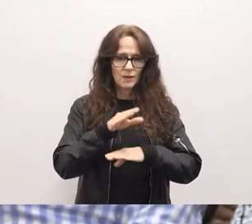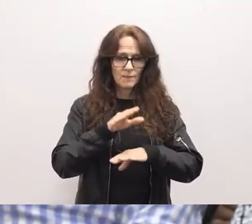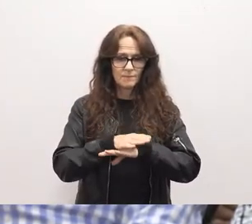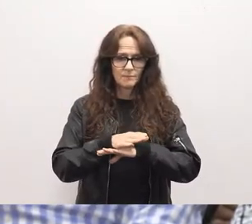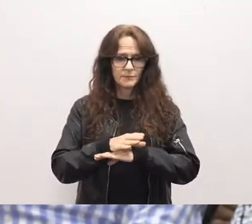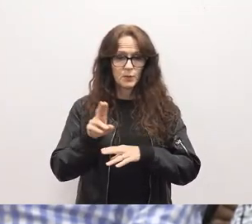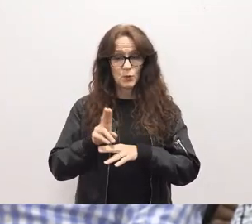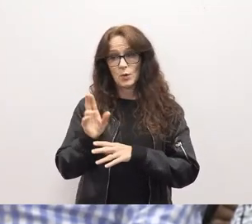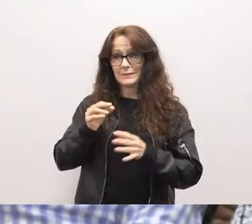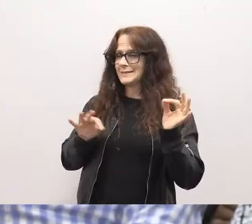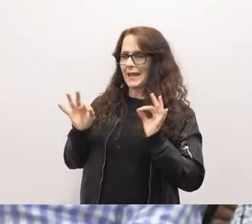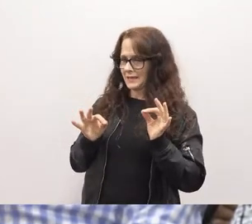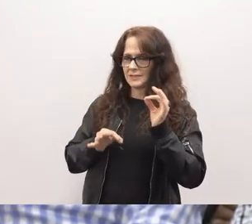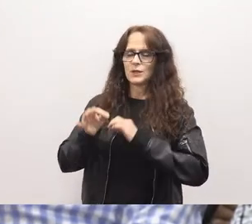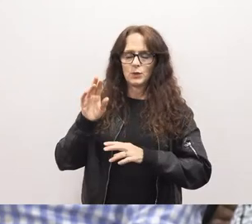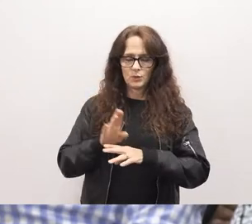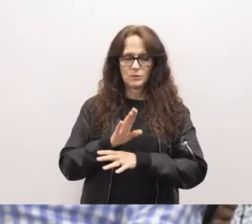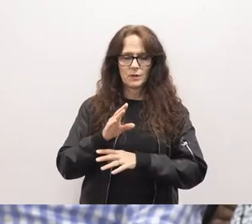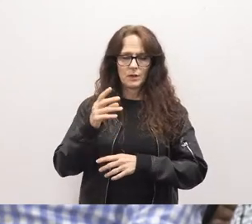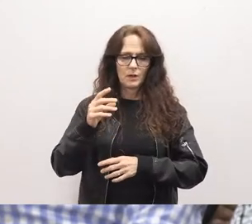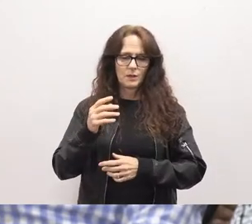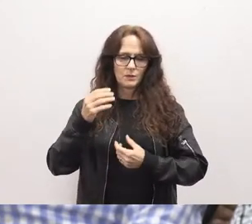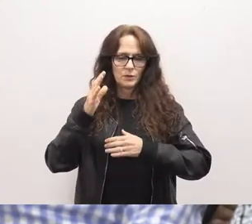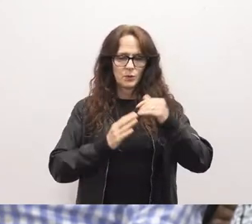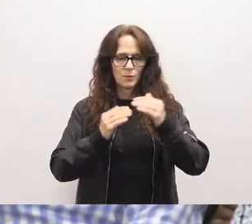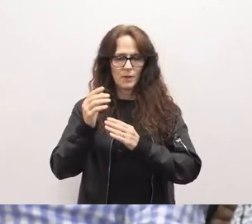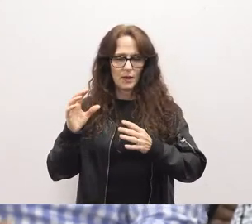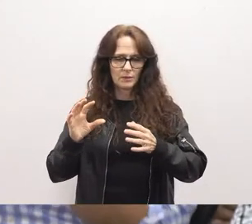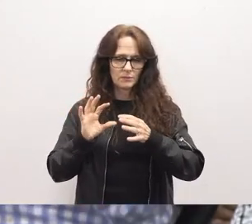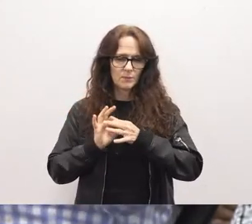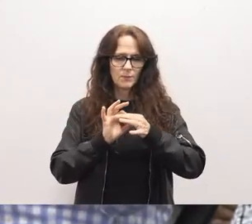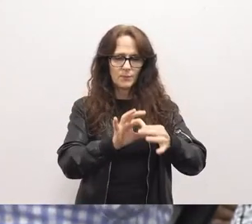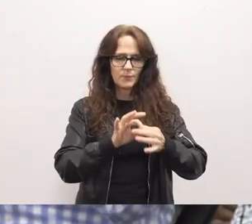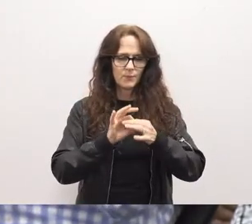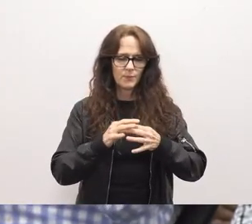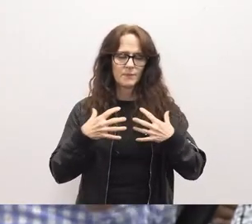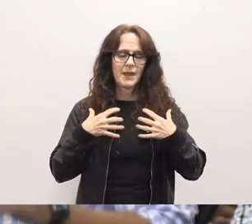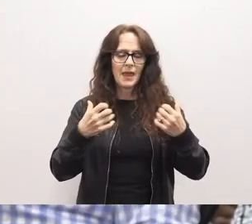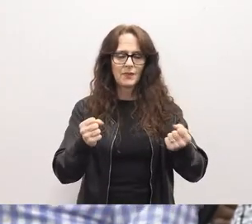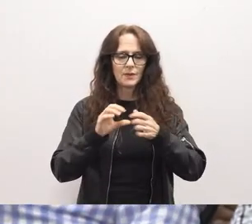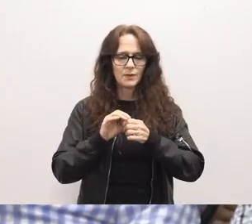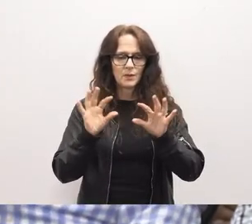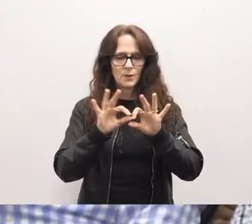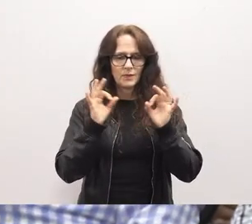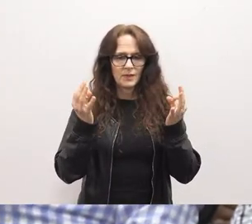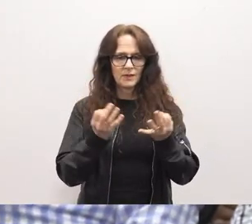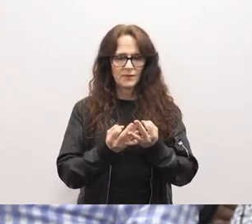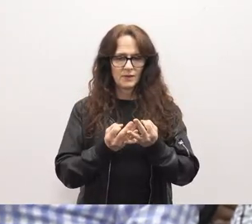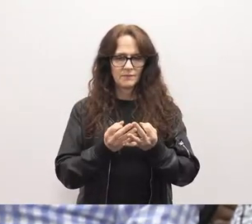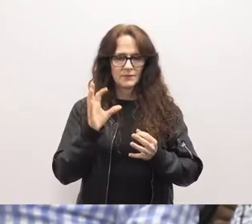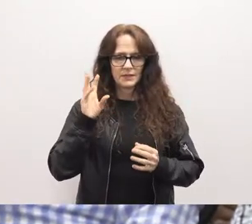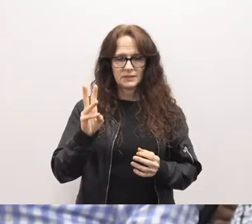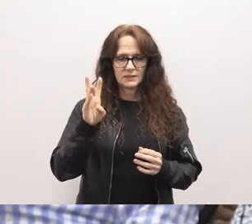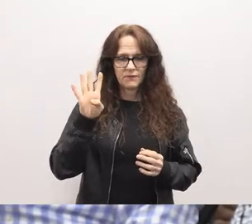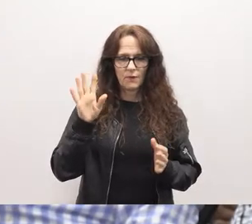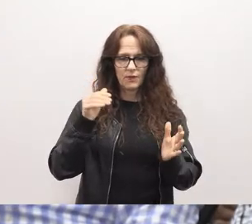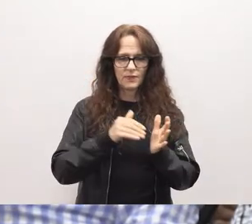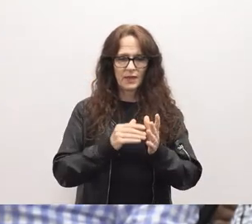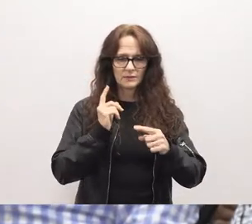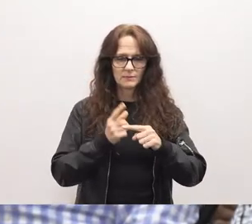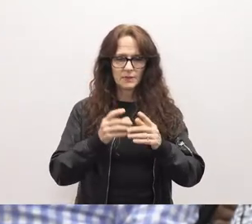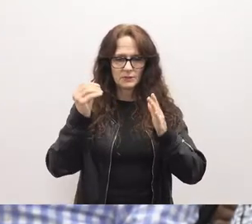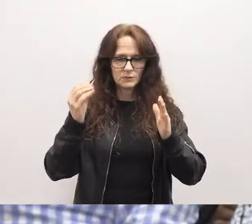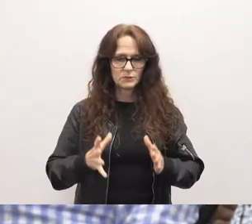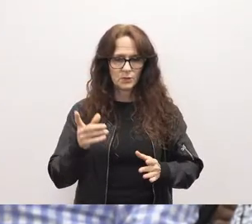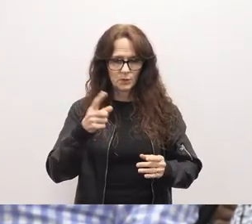Instead, use your influence to build bridges and develop healthy relationships with the families of the 64,000 plus